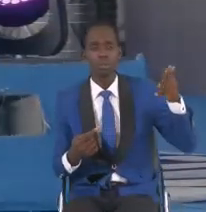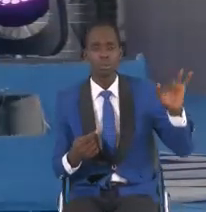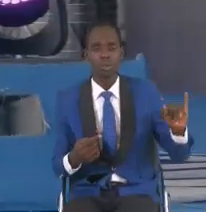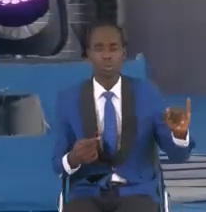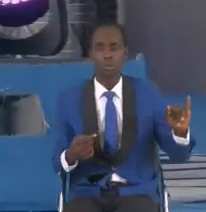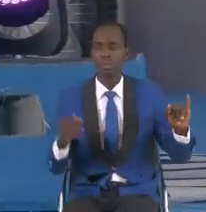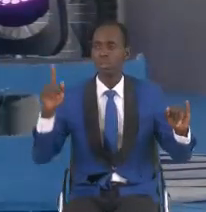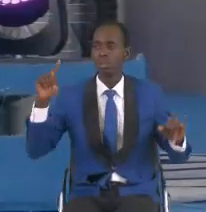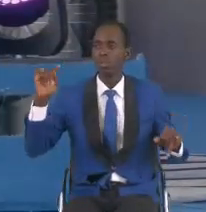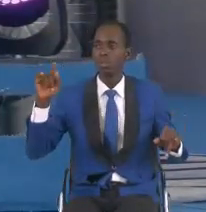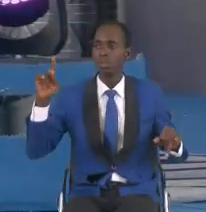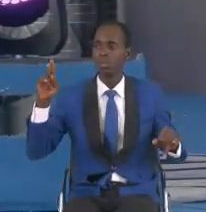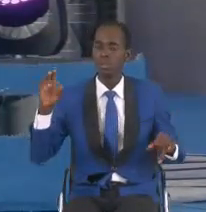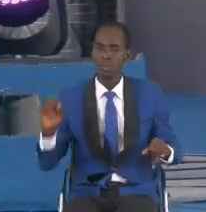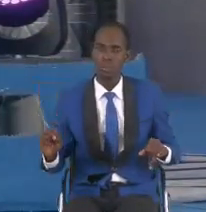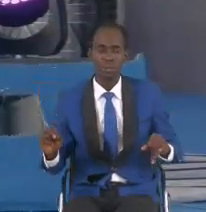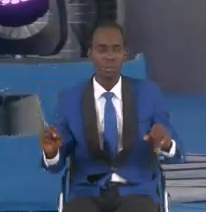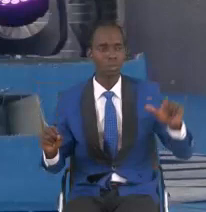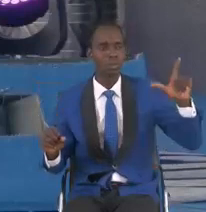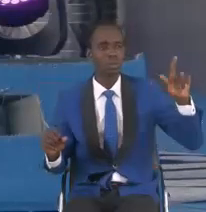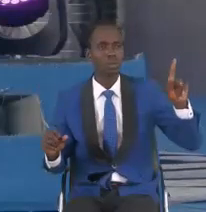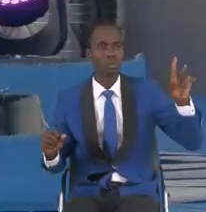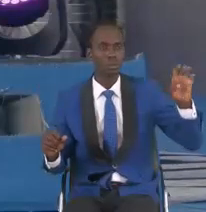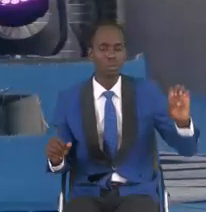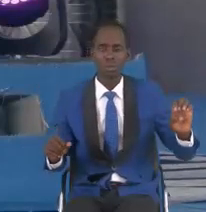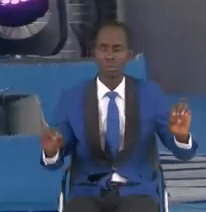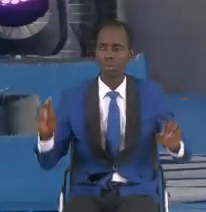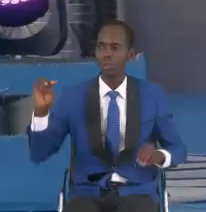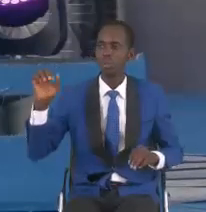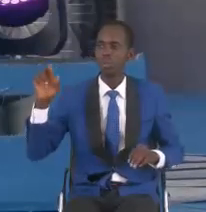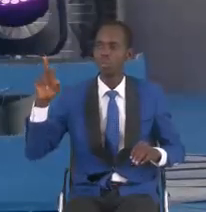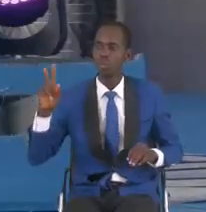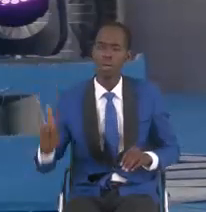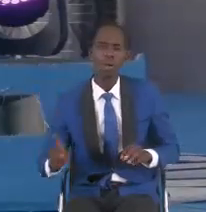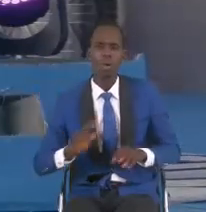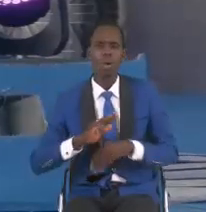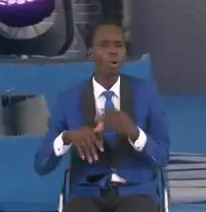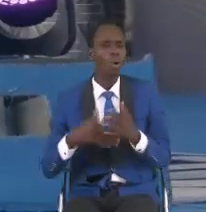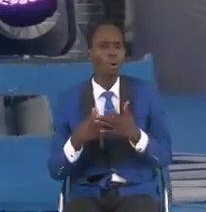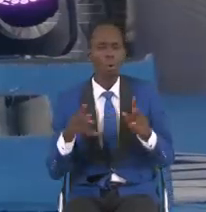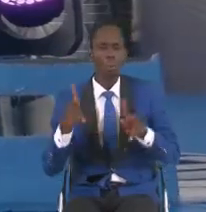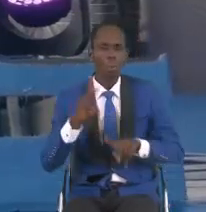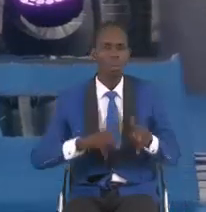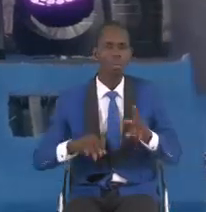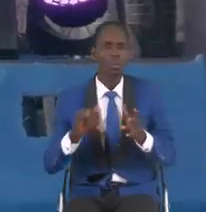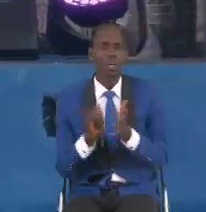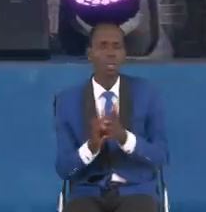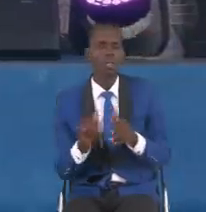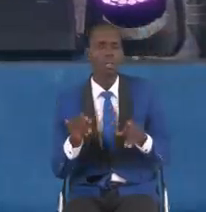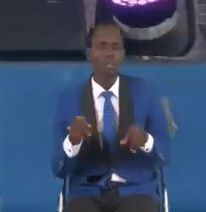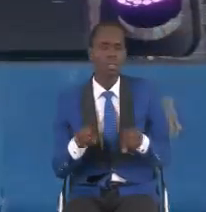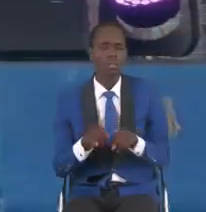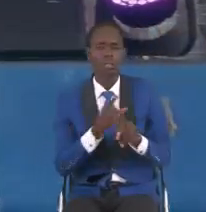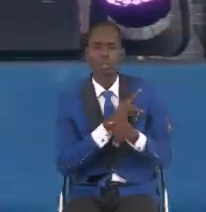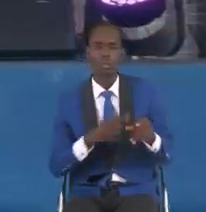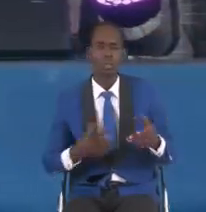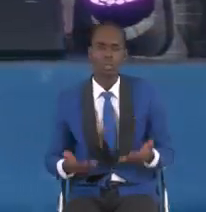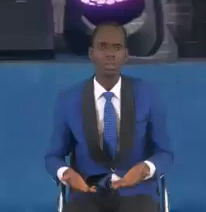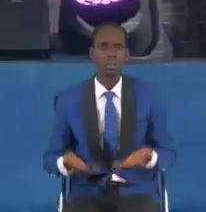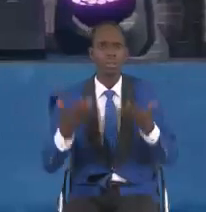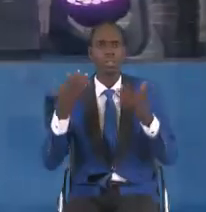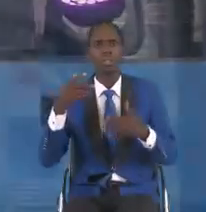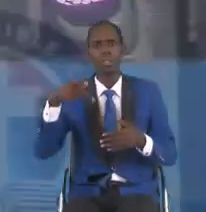Luke, to Mark, and to all those people, and as the Lord raised him up as mentors,